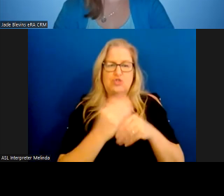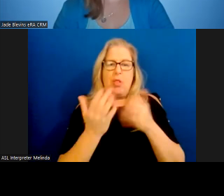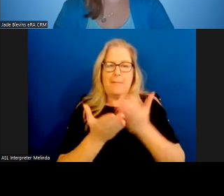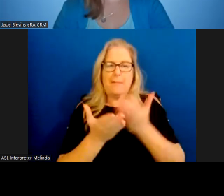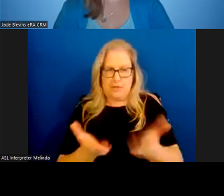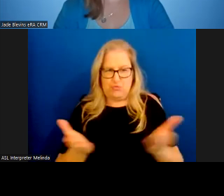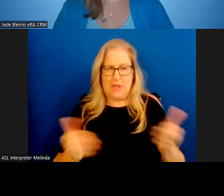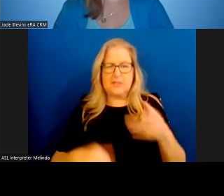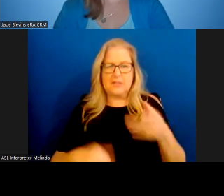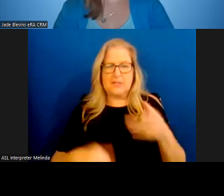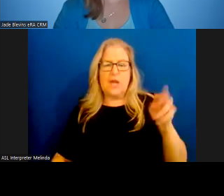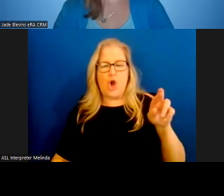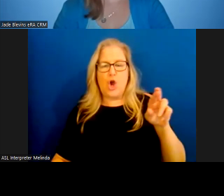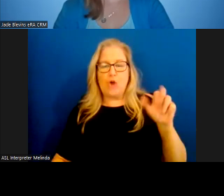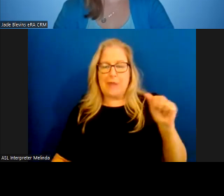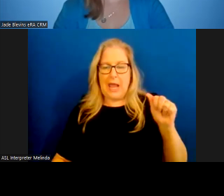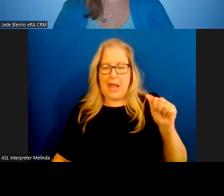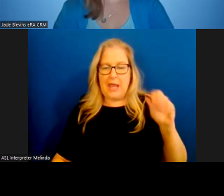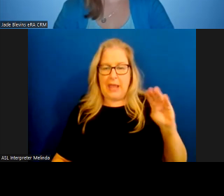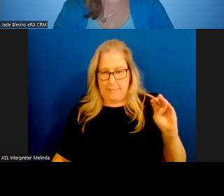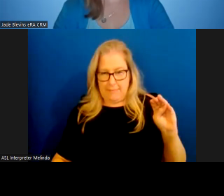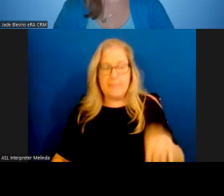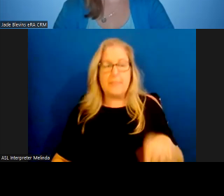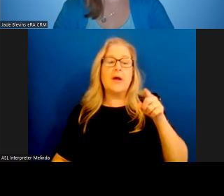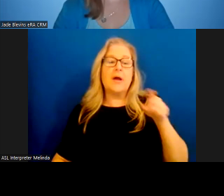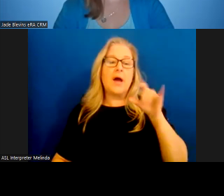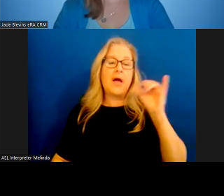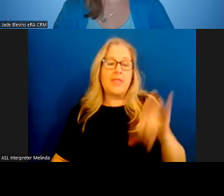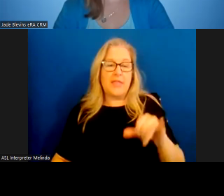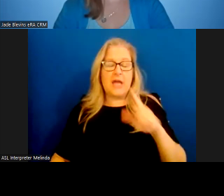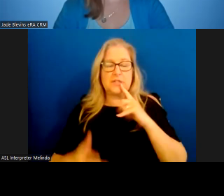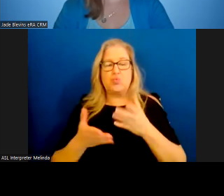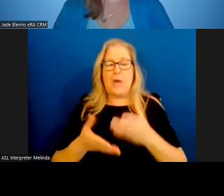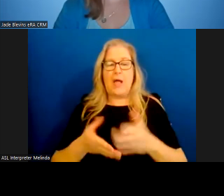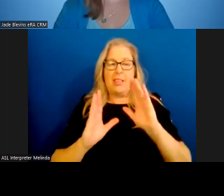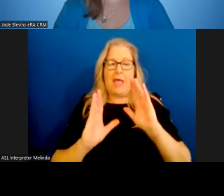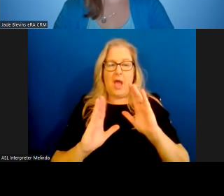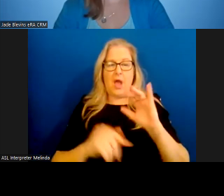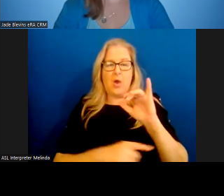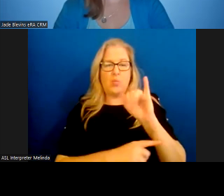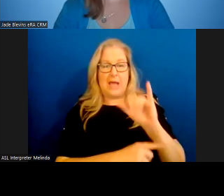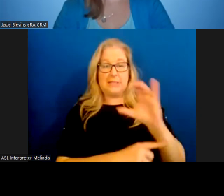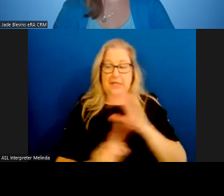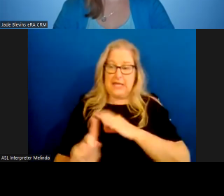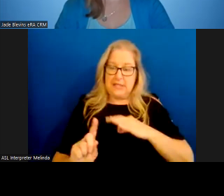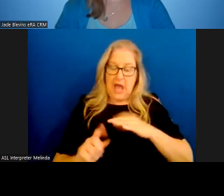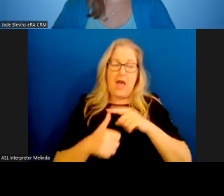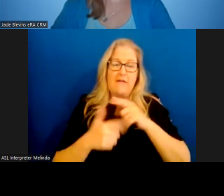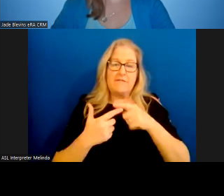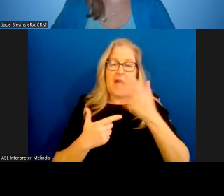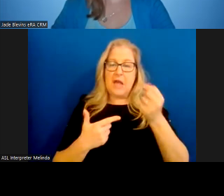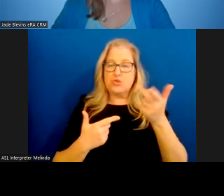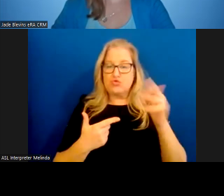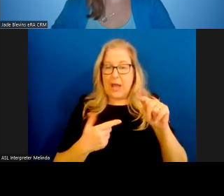materials, PRAM. This feature is to allow IC staff, grants management and program